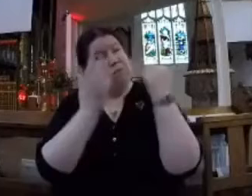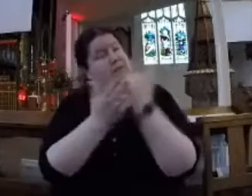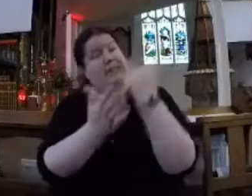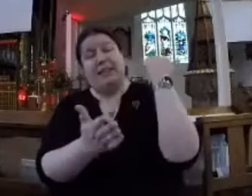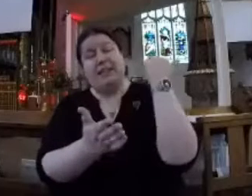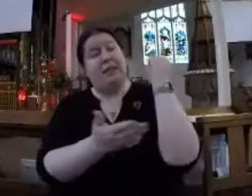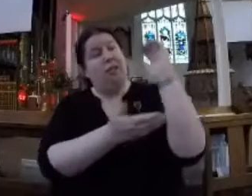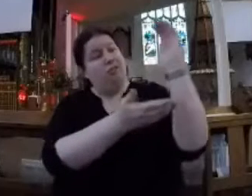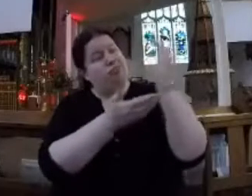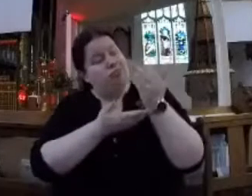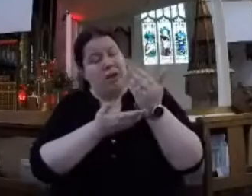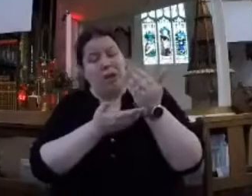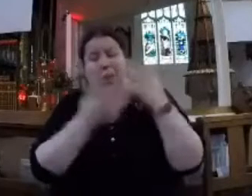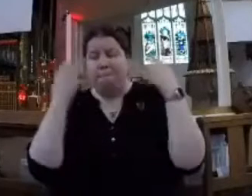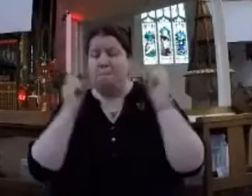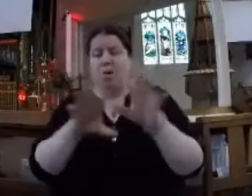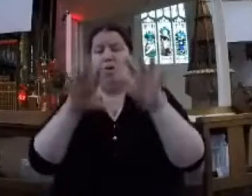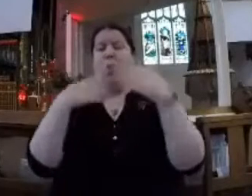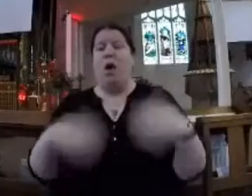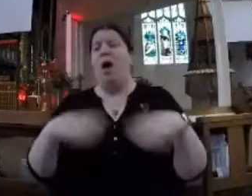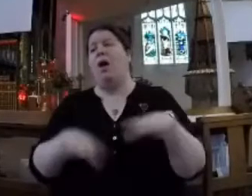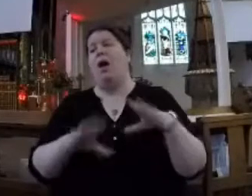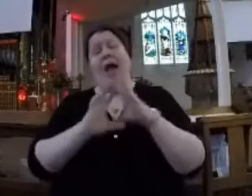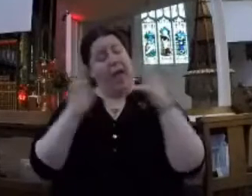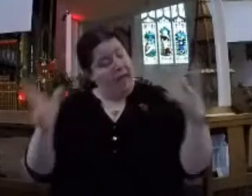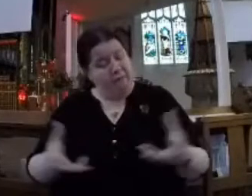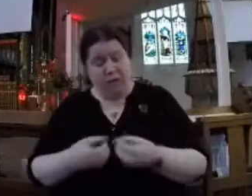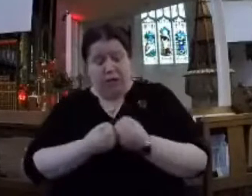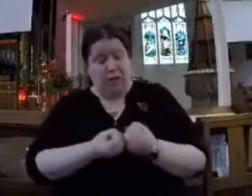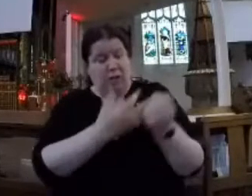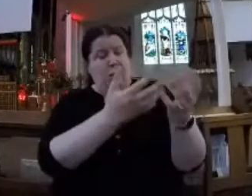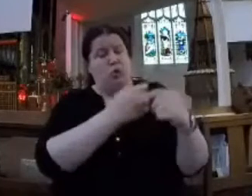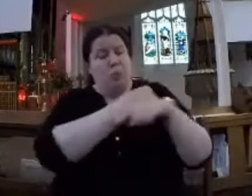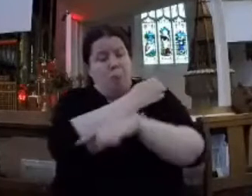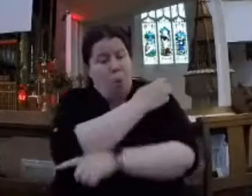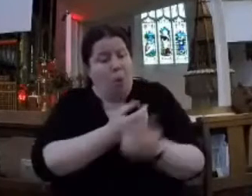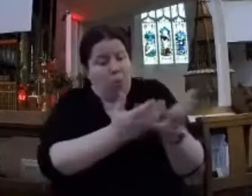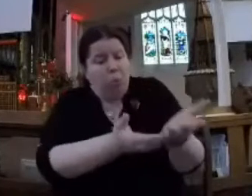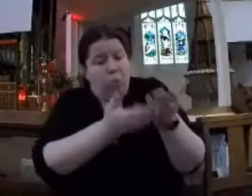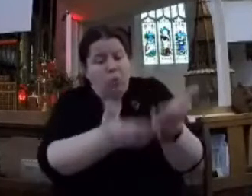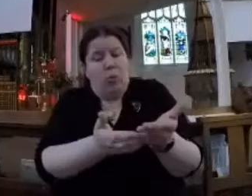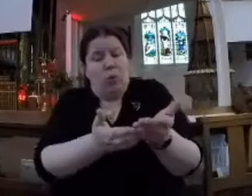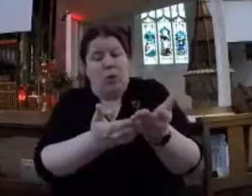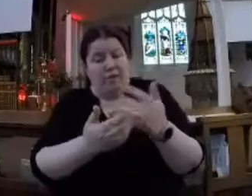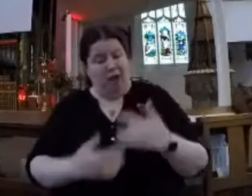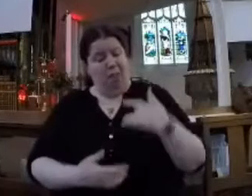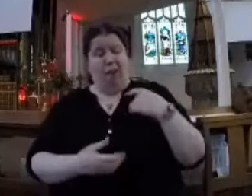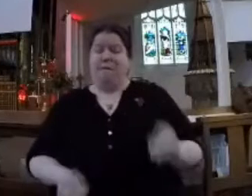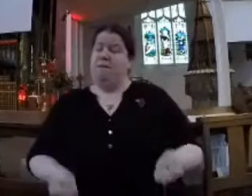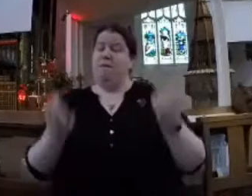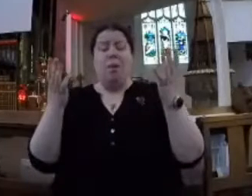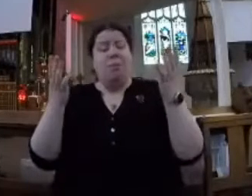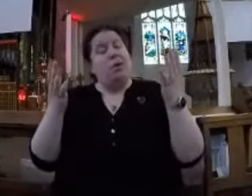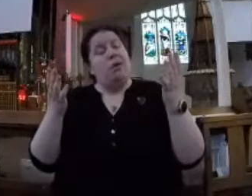we're doing miracles, we give all that we have to the poor and even become martyrs, if we do not have